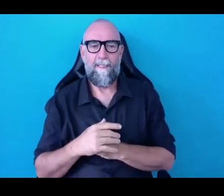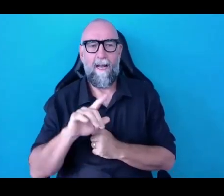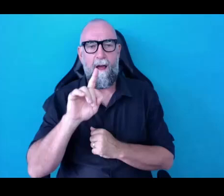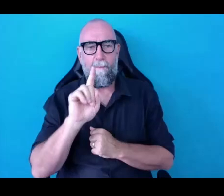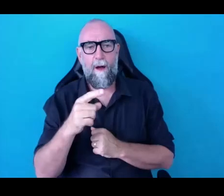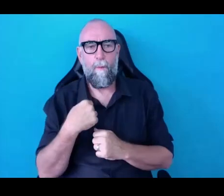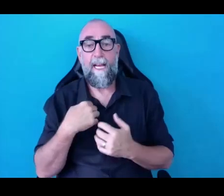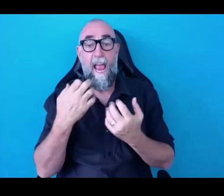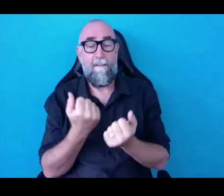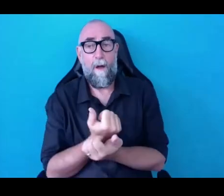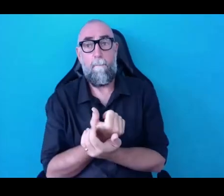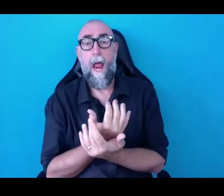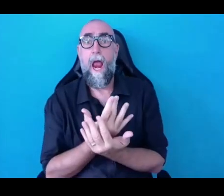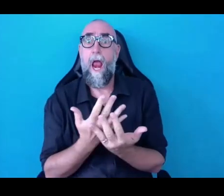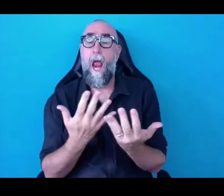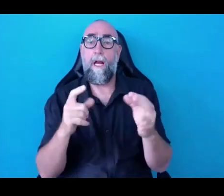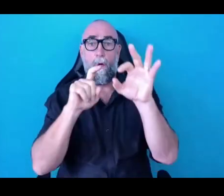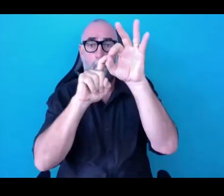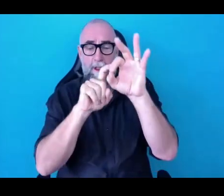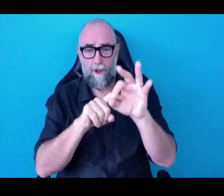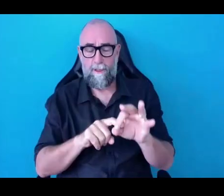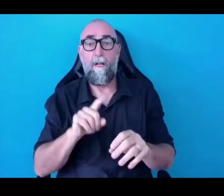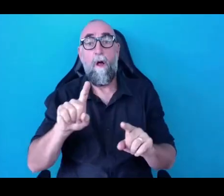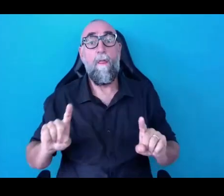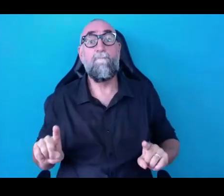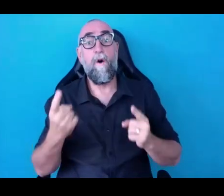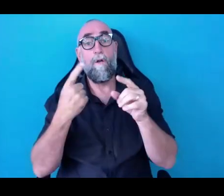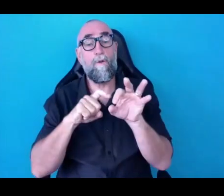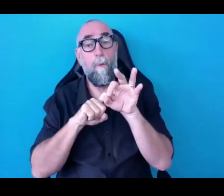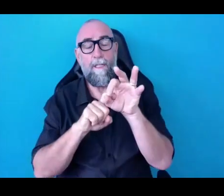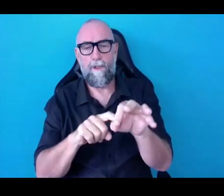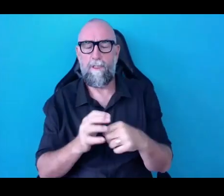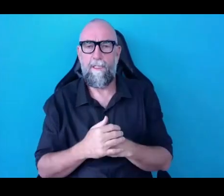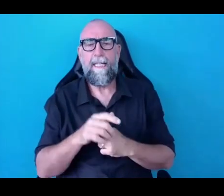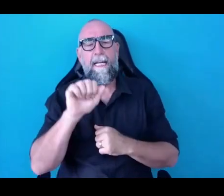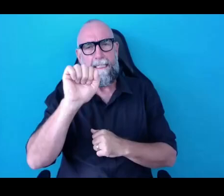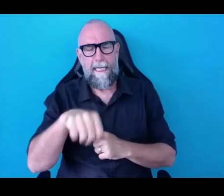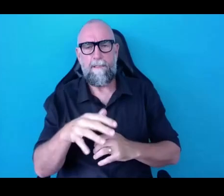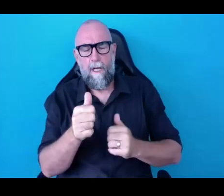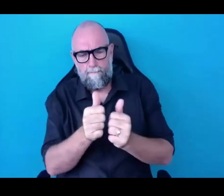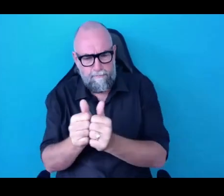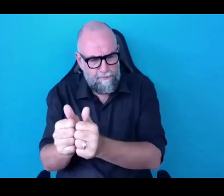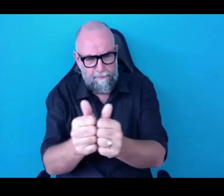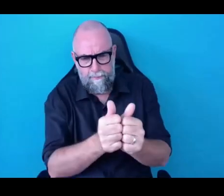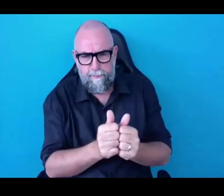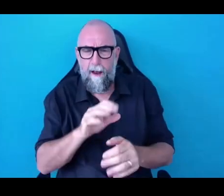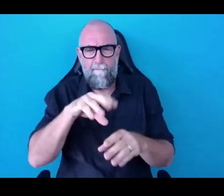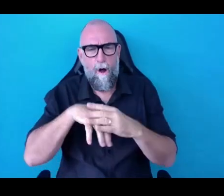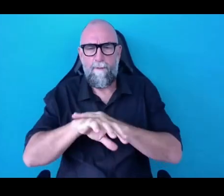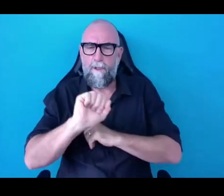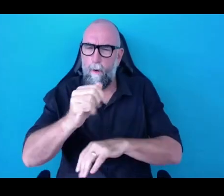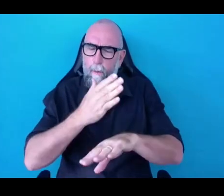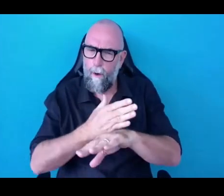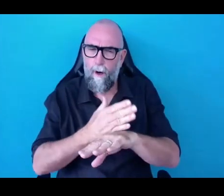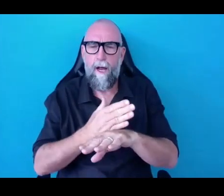think. So the first question is, collaboration is a big part of your practice. Can you speak to how this informs the